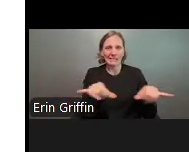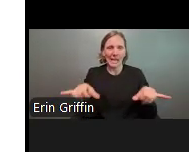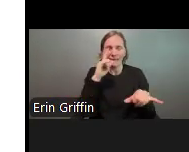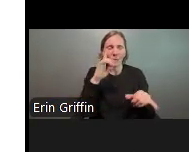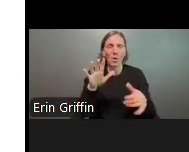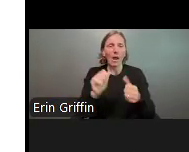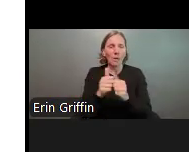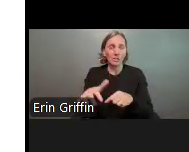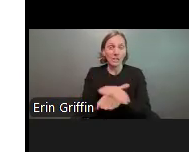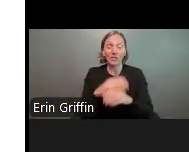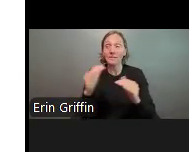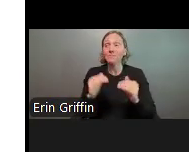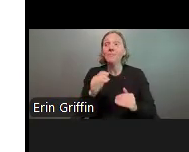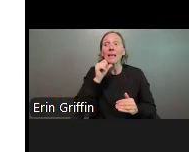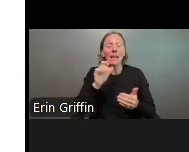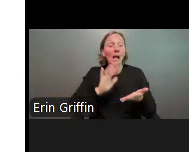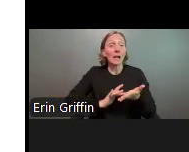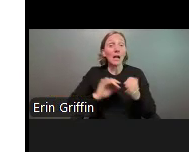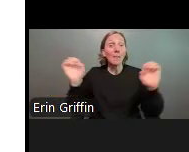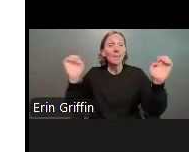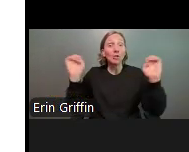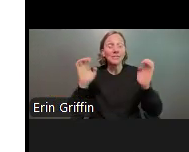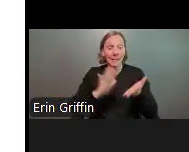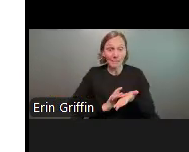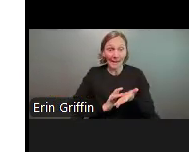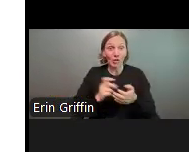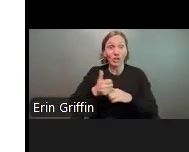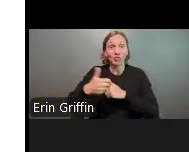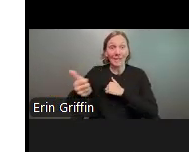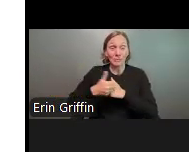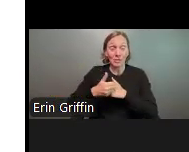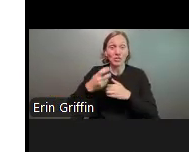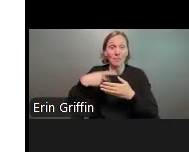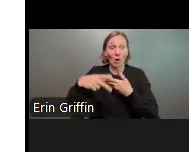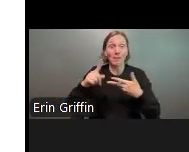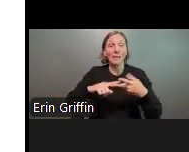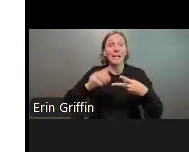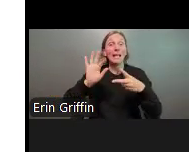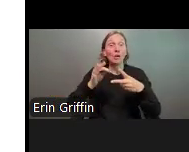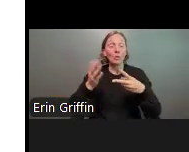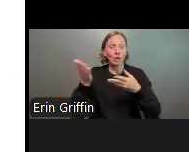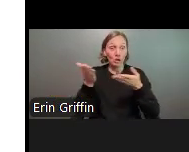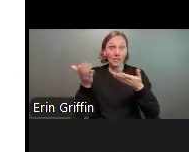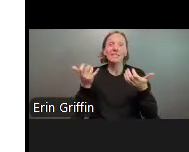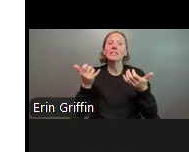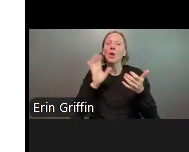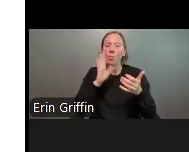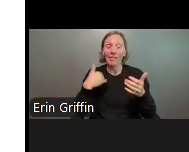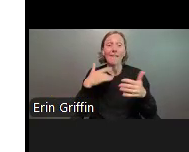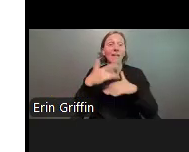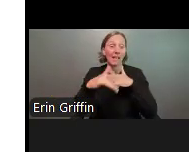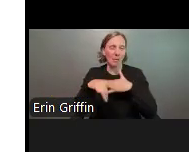The non-emergency medical transportation program and interpreter services will be available. We'll talk about that a little bit